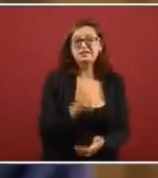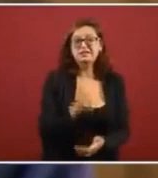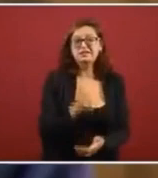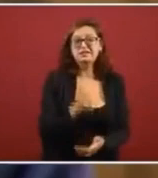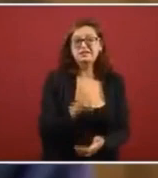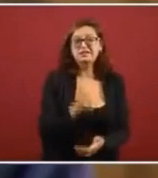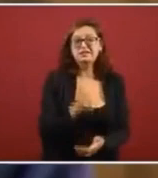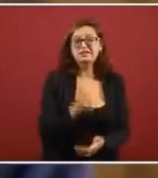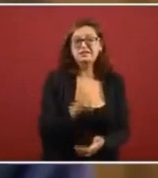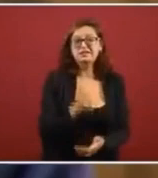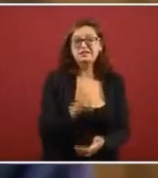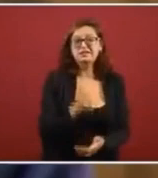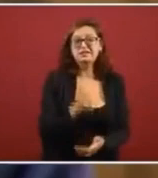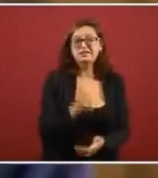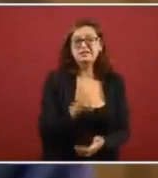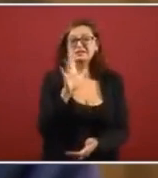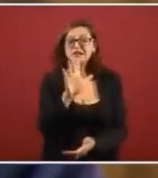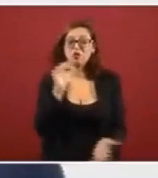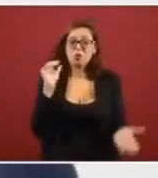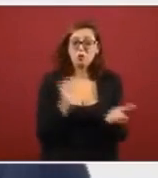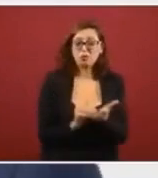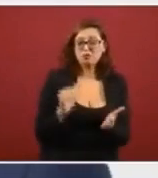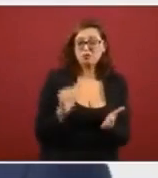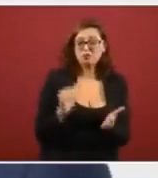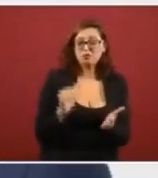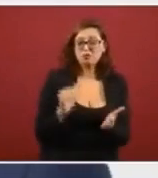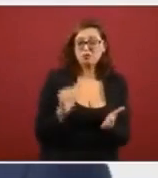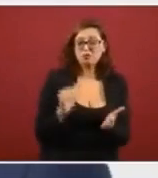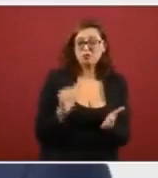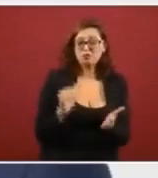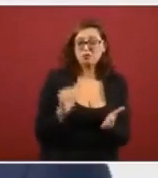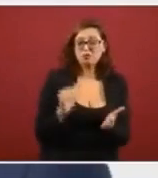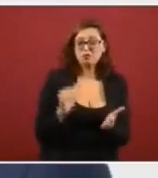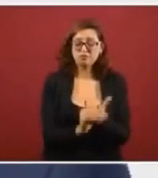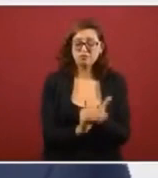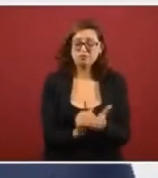5,000 members a year